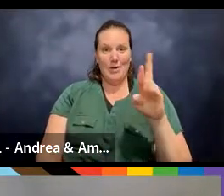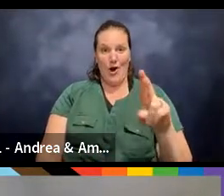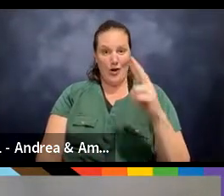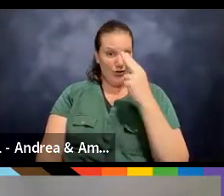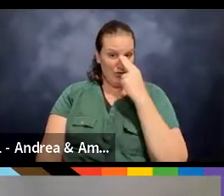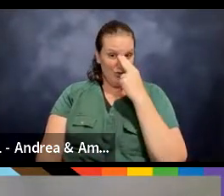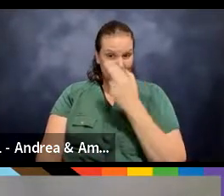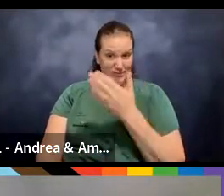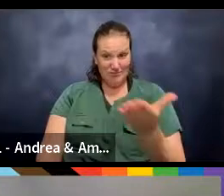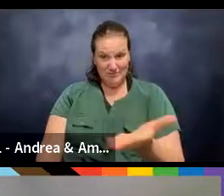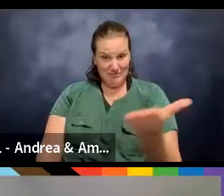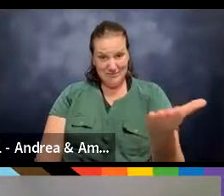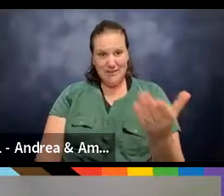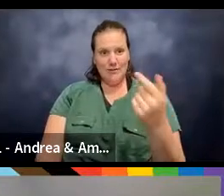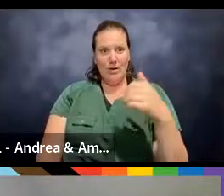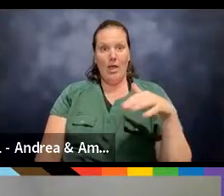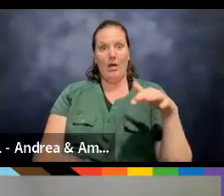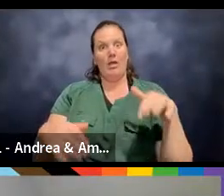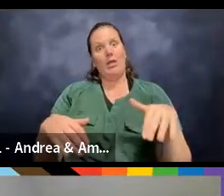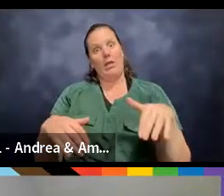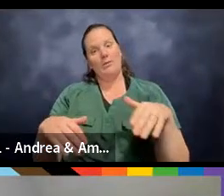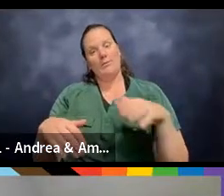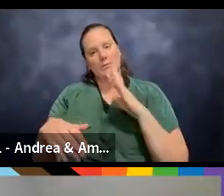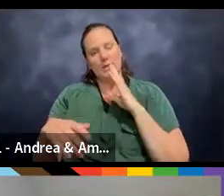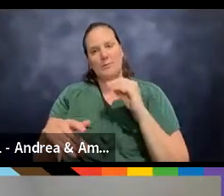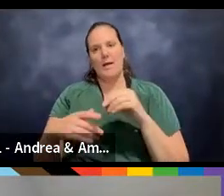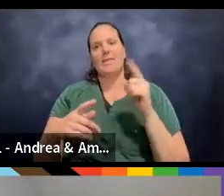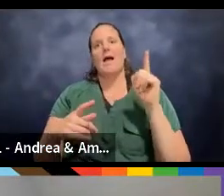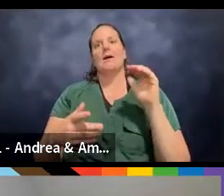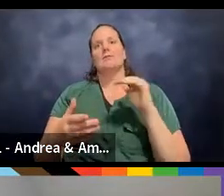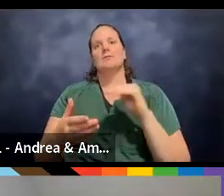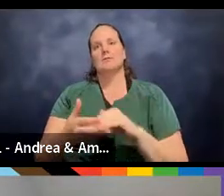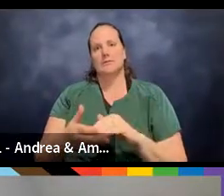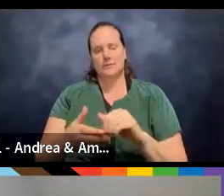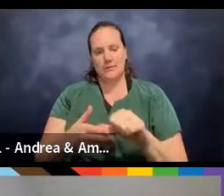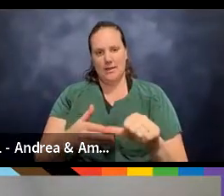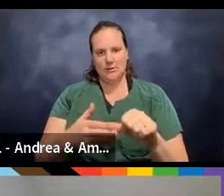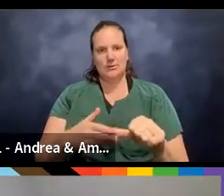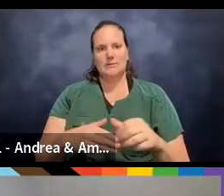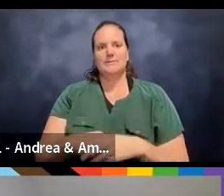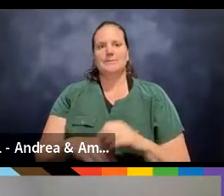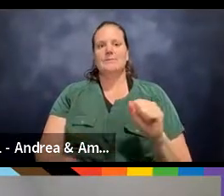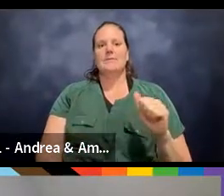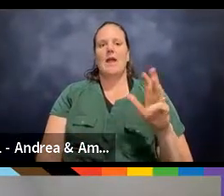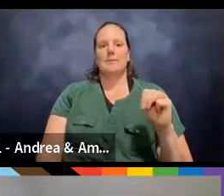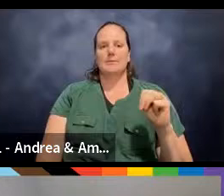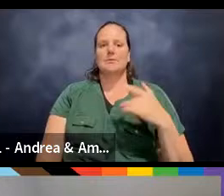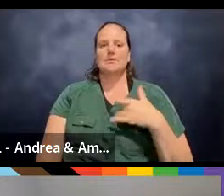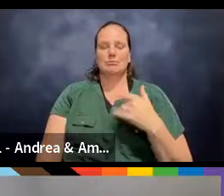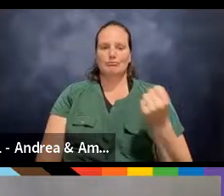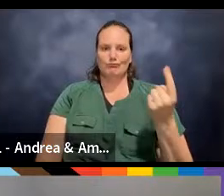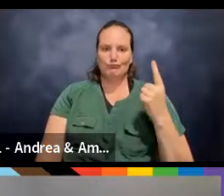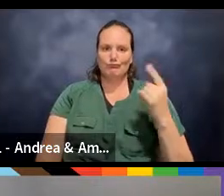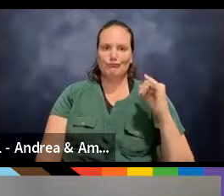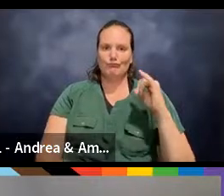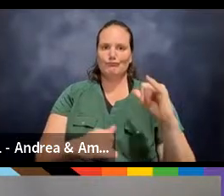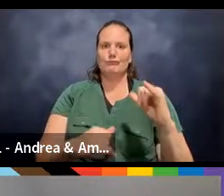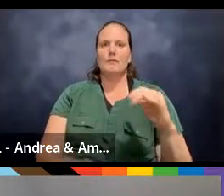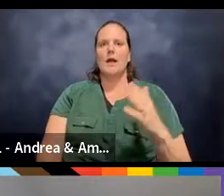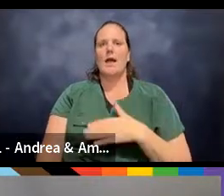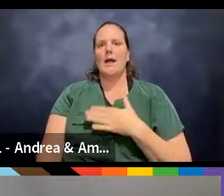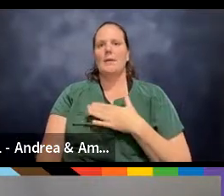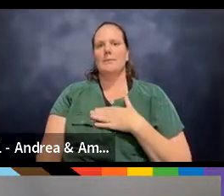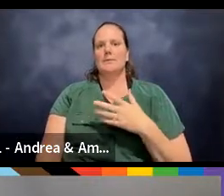And I think all of us are kind of glazed over when we're talking about thousands of pages. So I certainly share Sam's concern. And to the second question, happy to